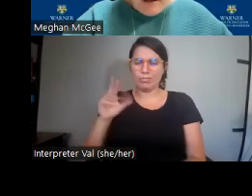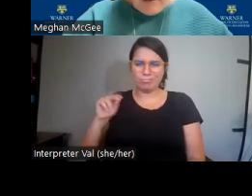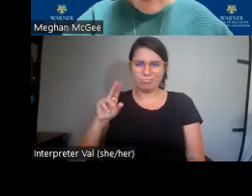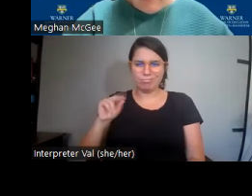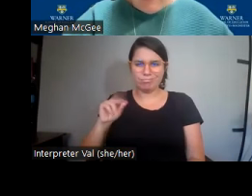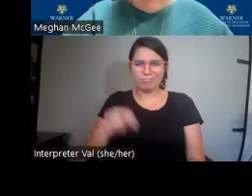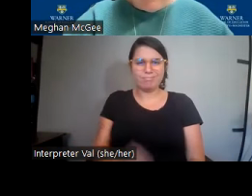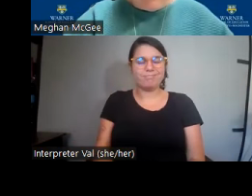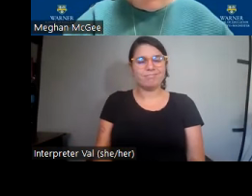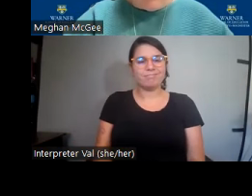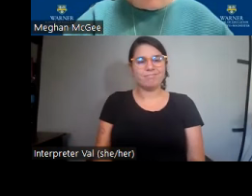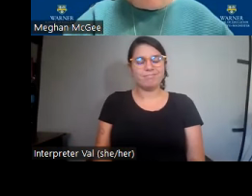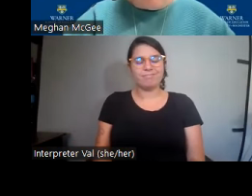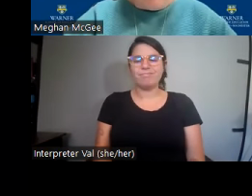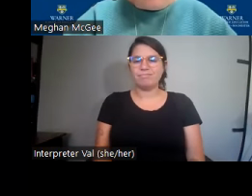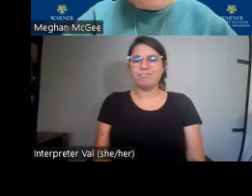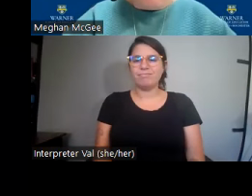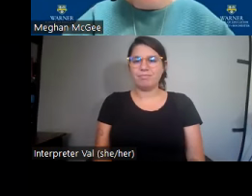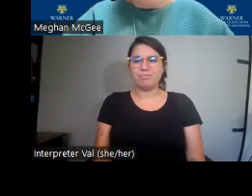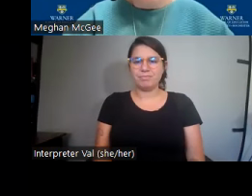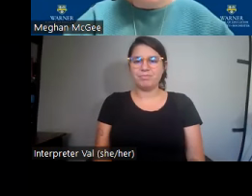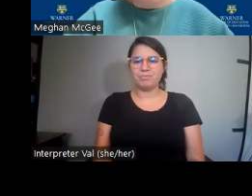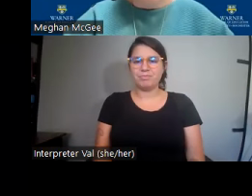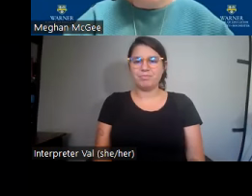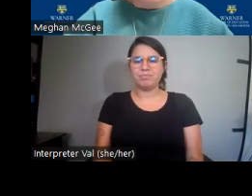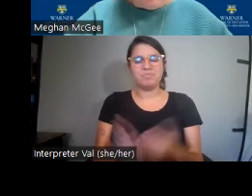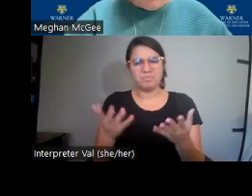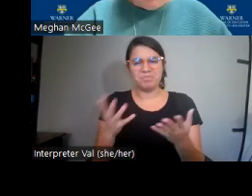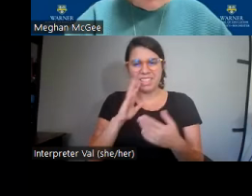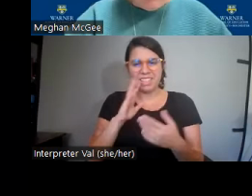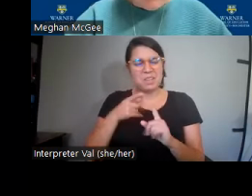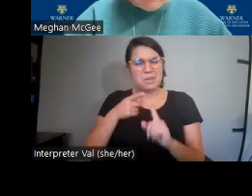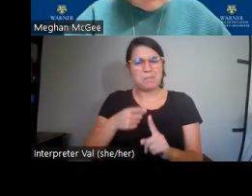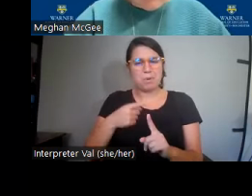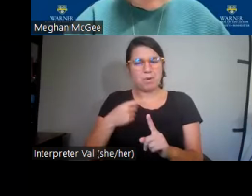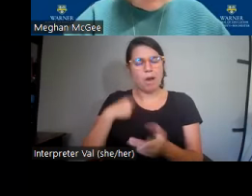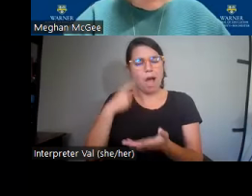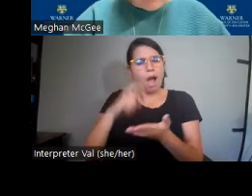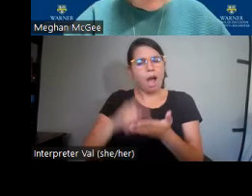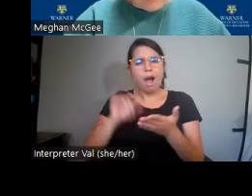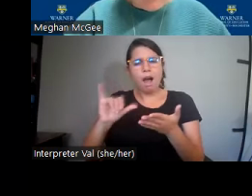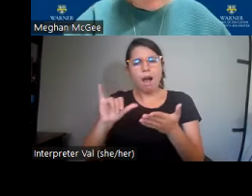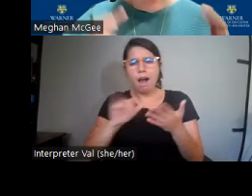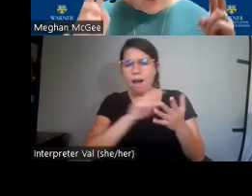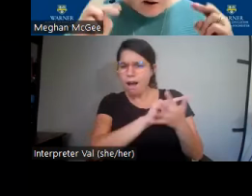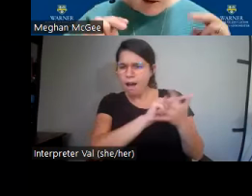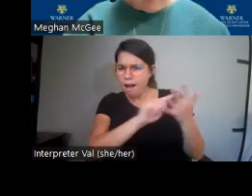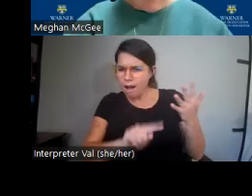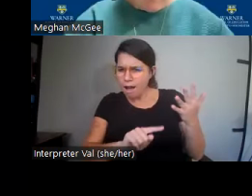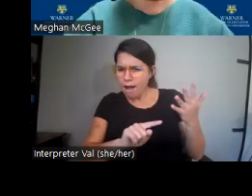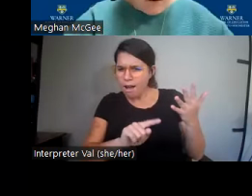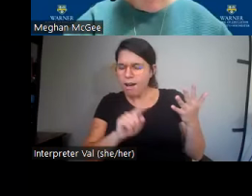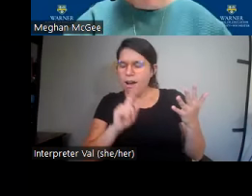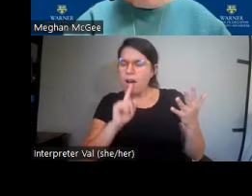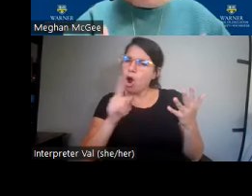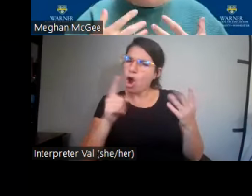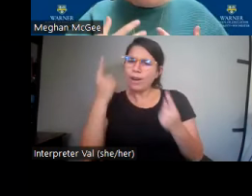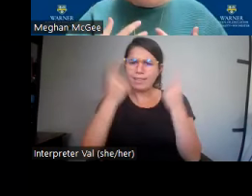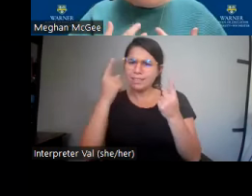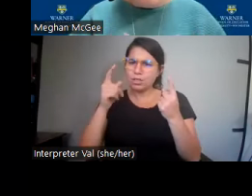intervention. It is sort of recognizing these things that are considered